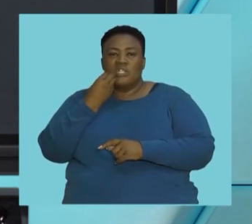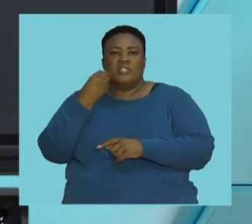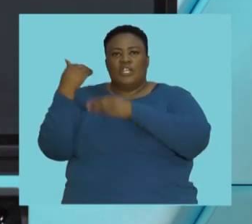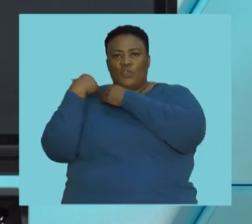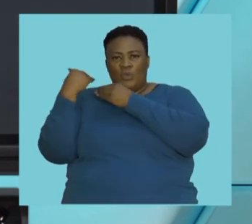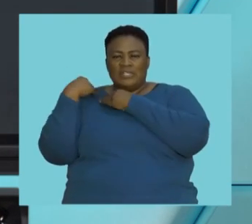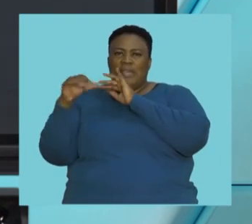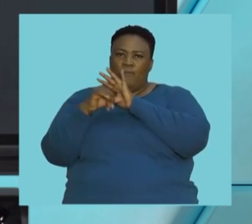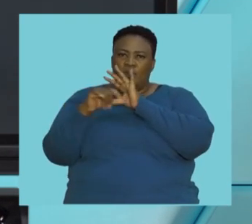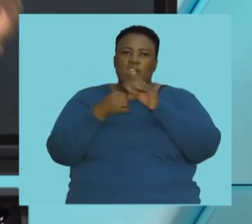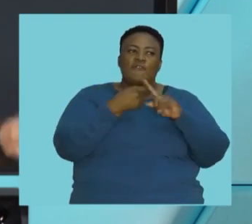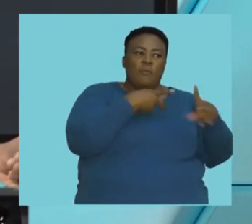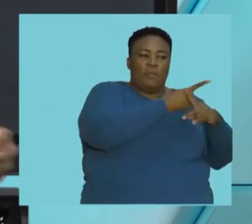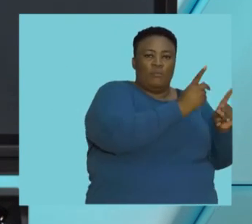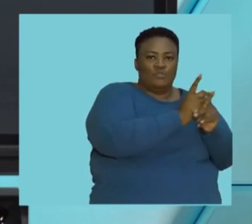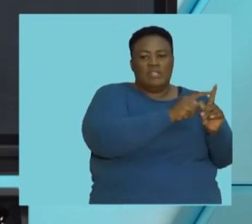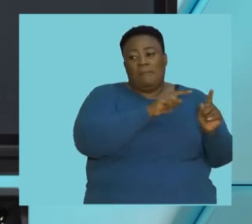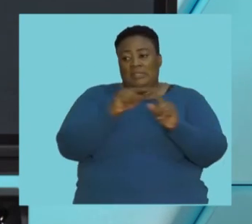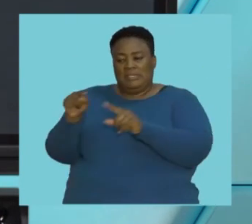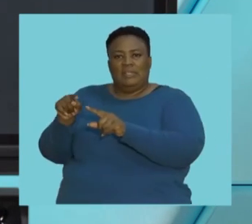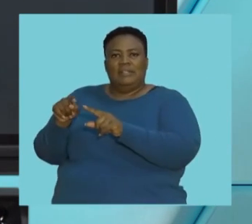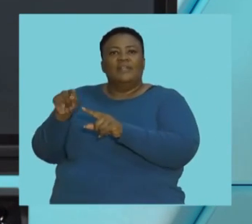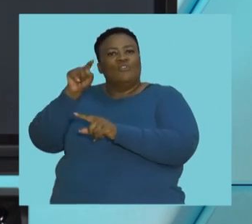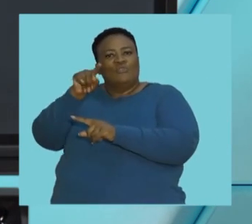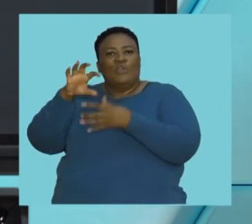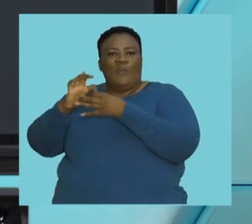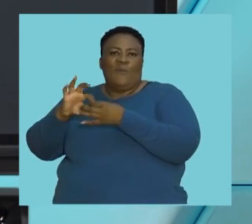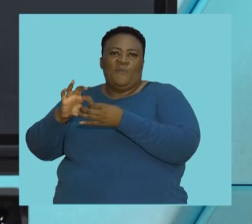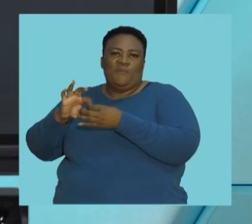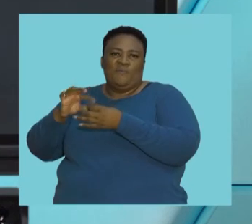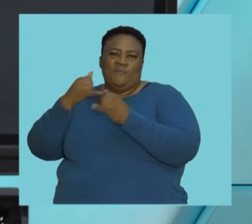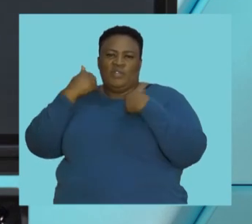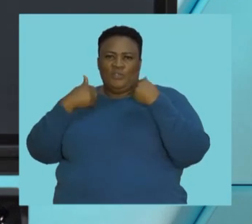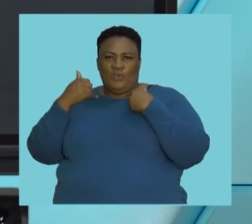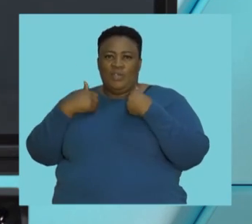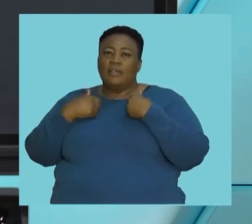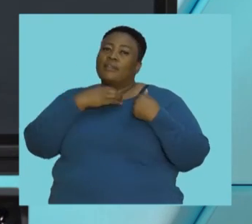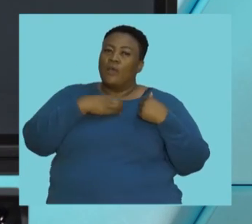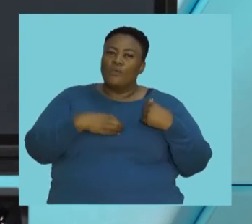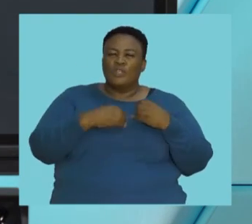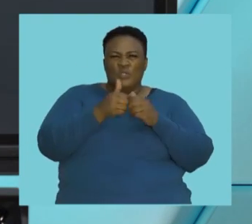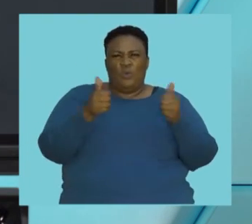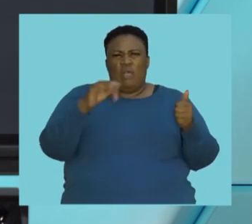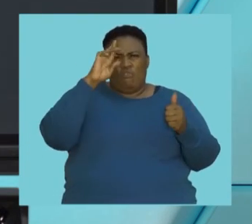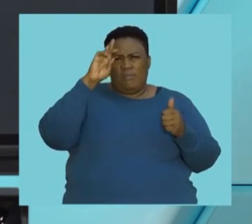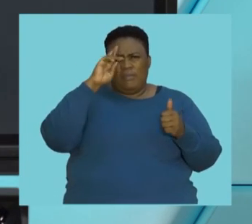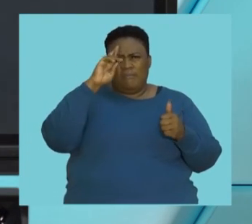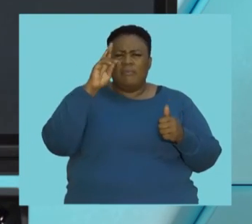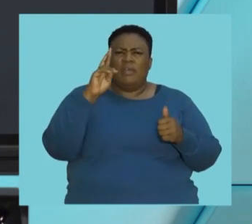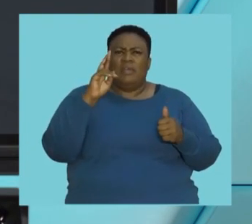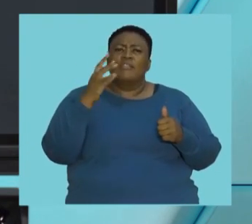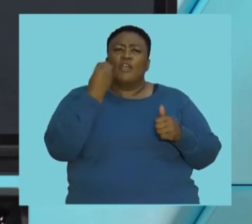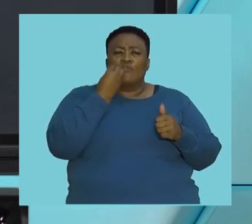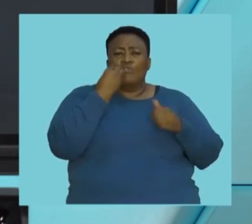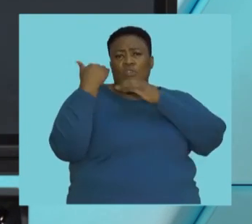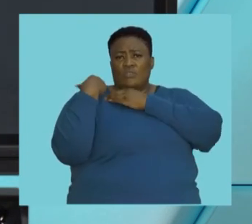to consider from the producer all the way up to the consumer. So guys, I want to wish you well, remind you of the